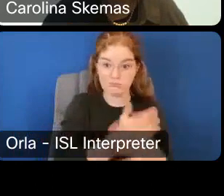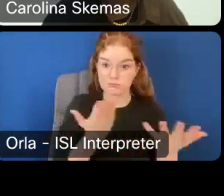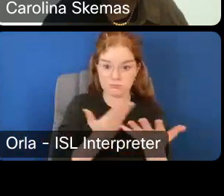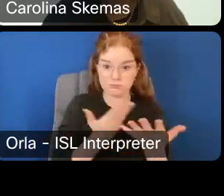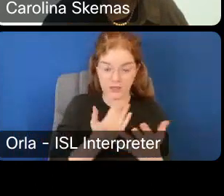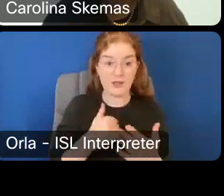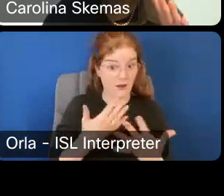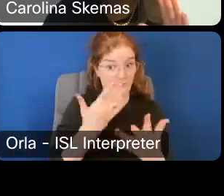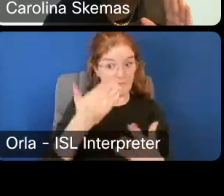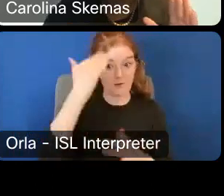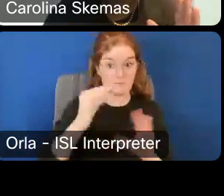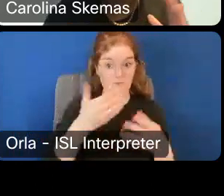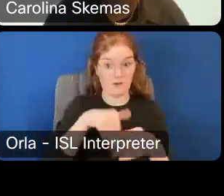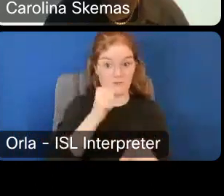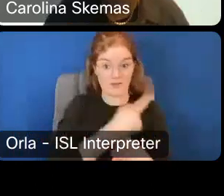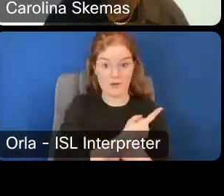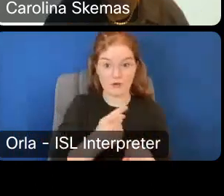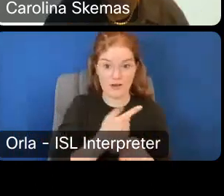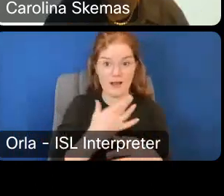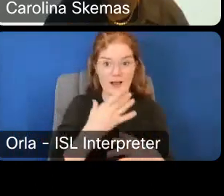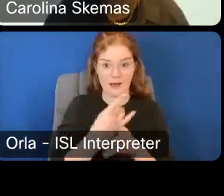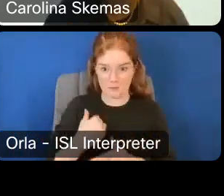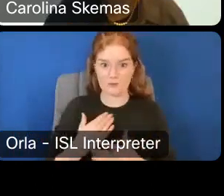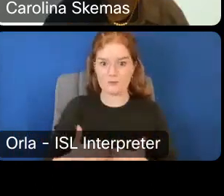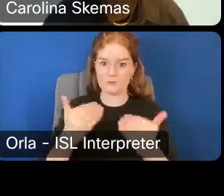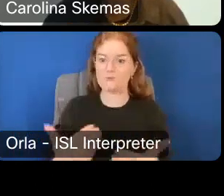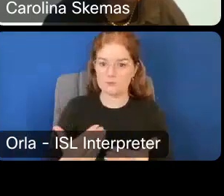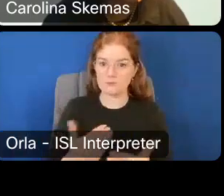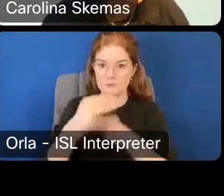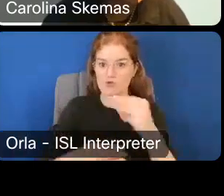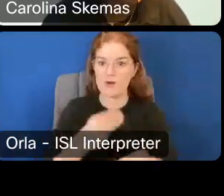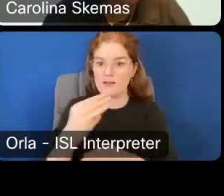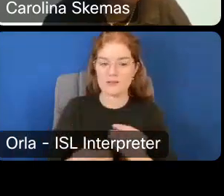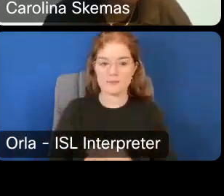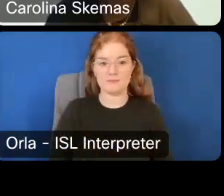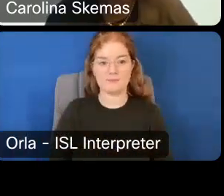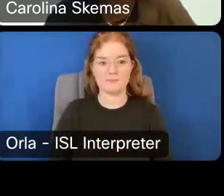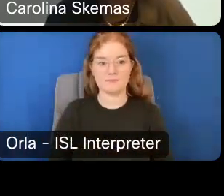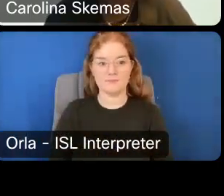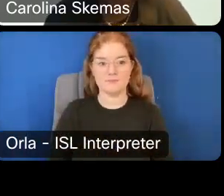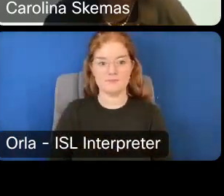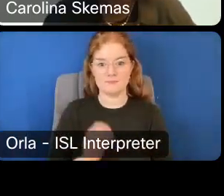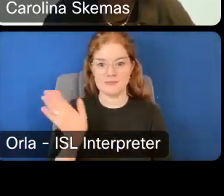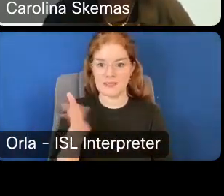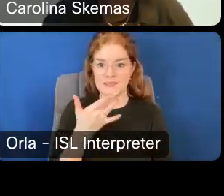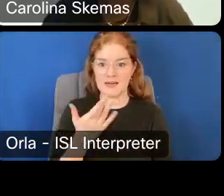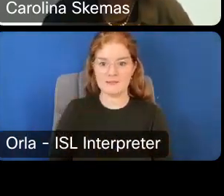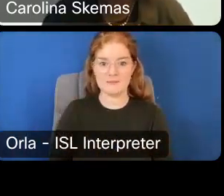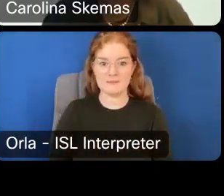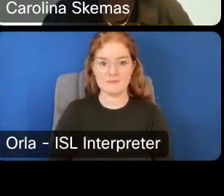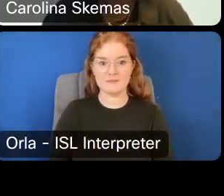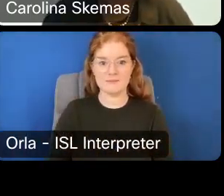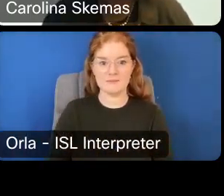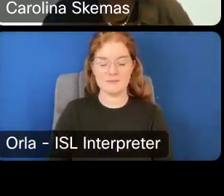within itself to help us move on to the next stage. And to the next slide as well, please, Catherine, which is